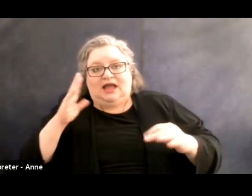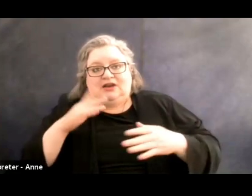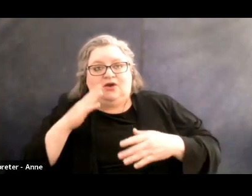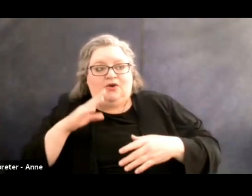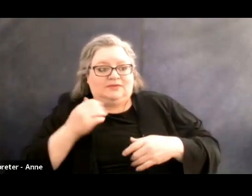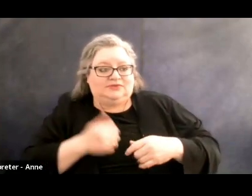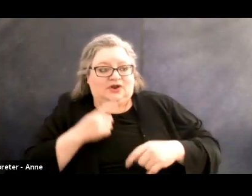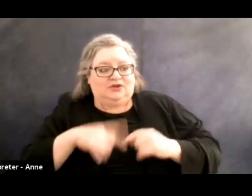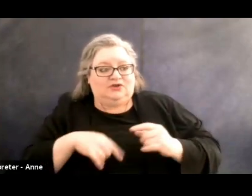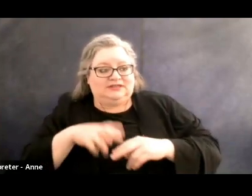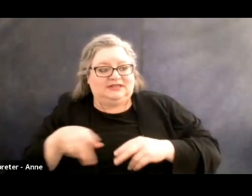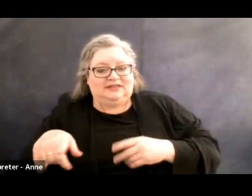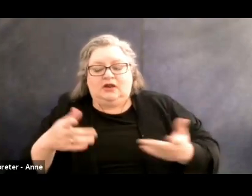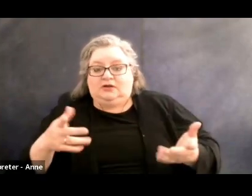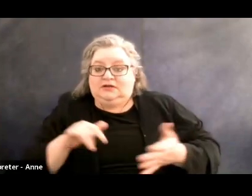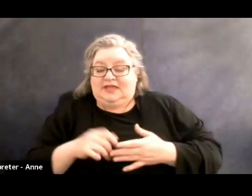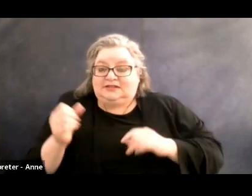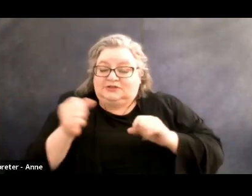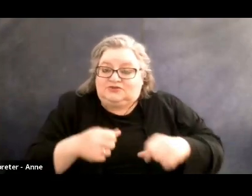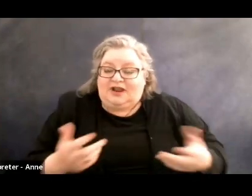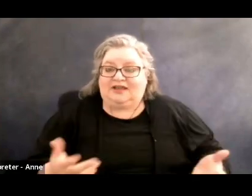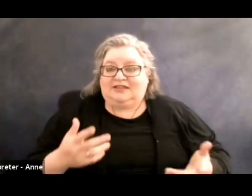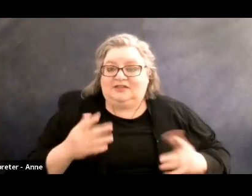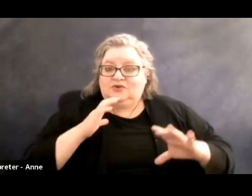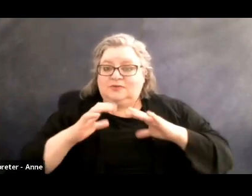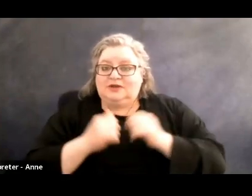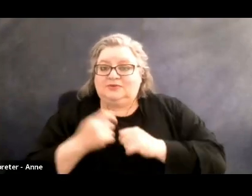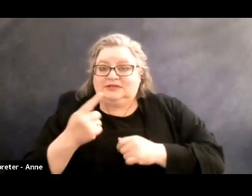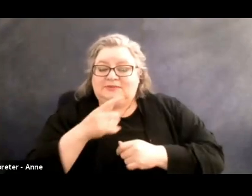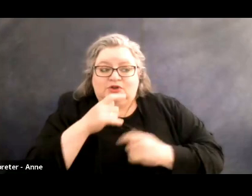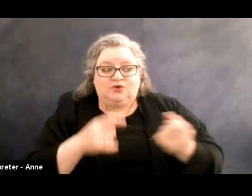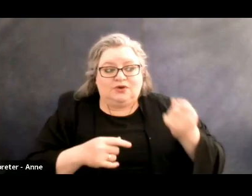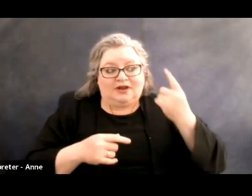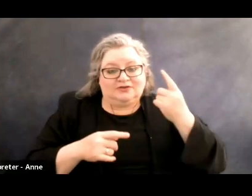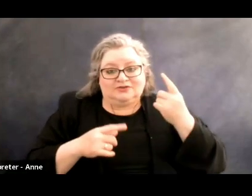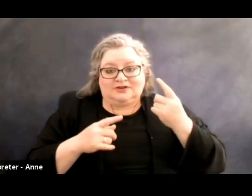there. And I'm like, wow, that's a strength. You communicate with somebody who gets you.